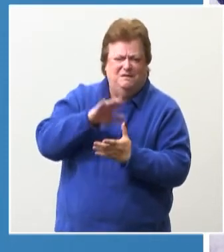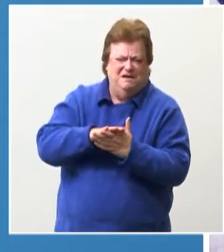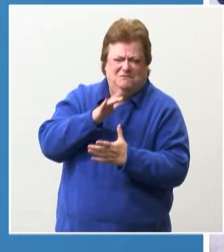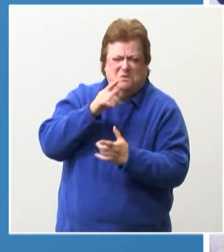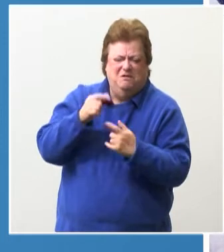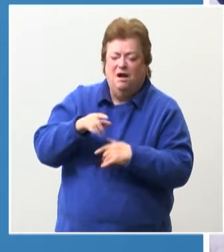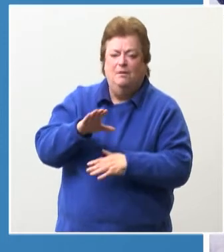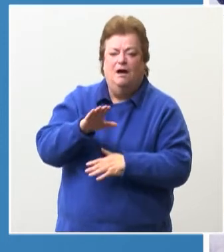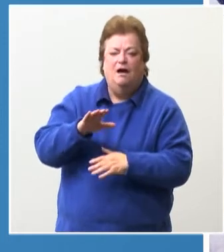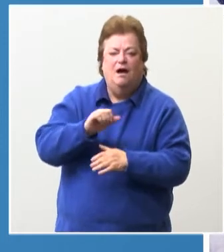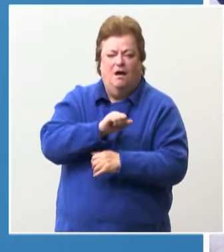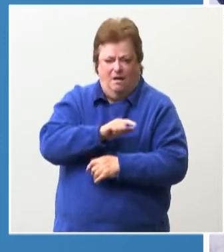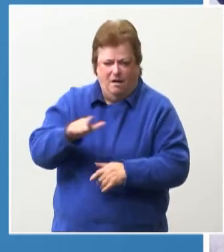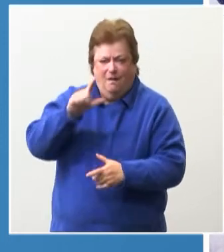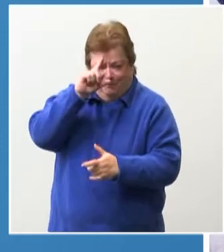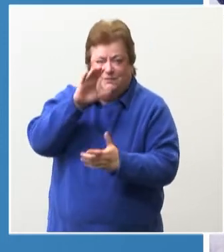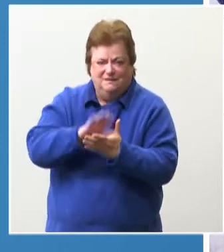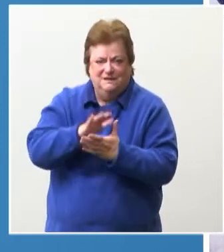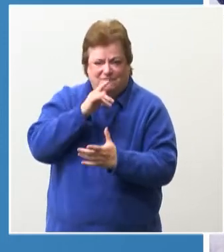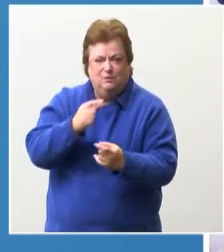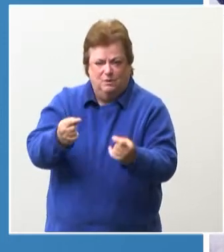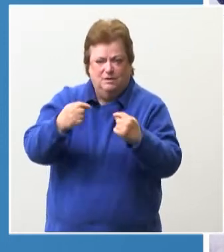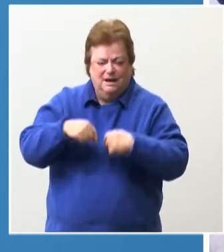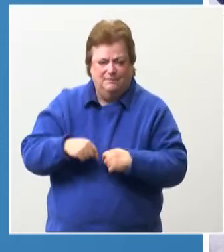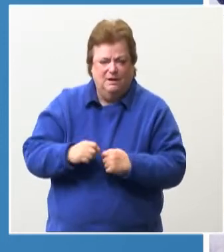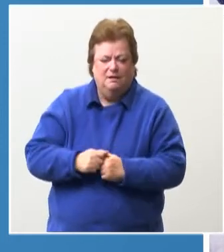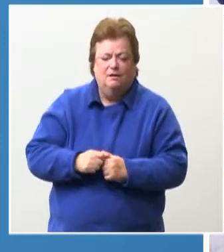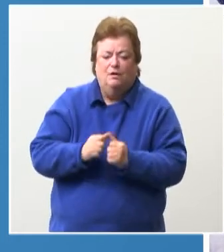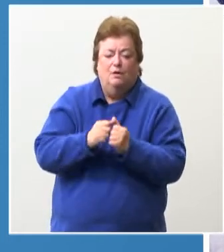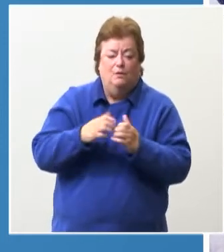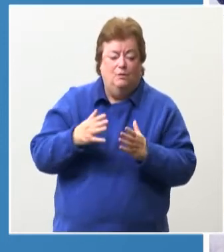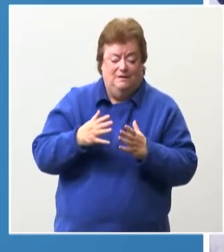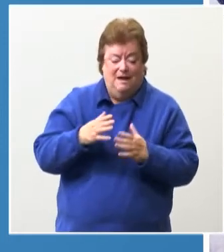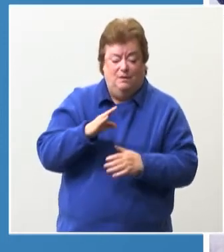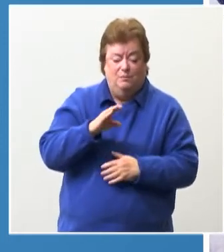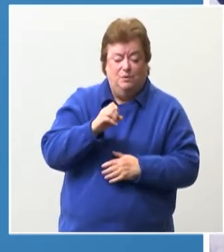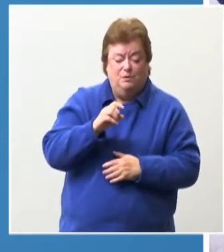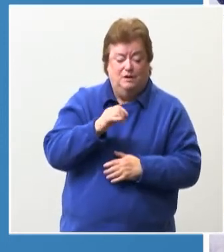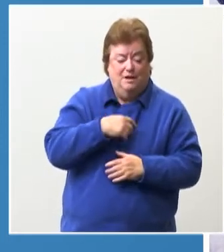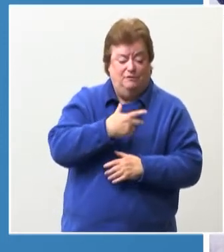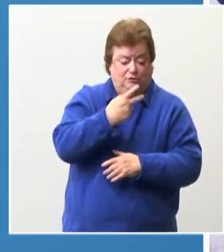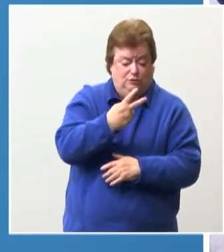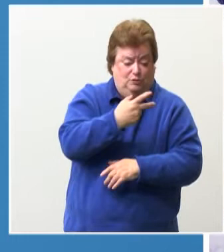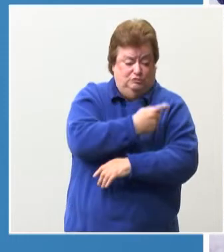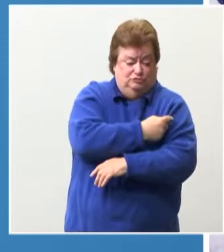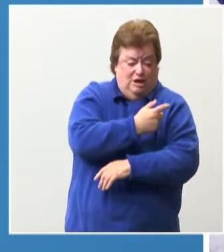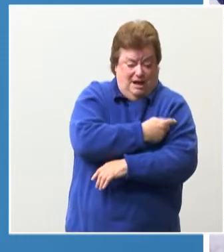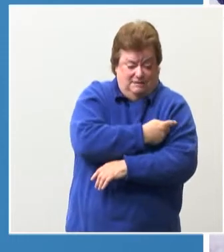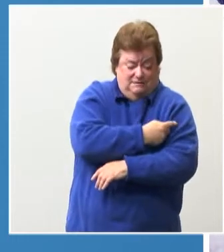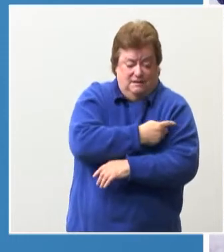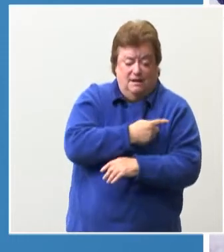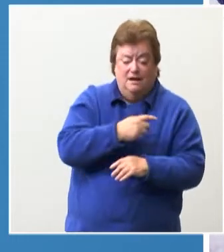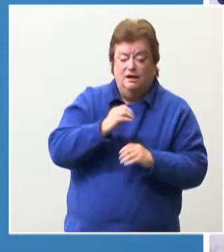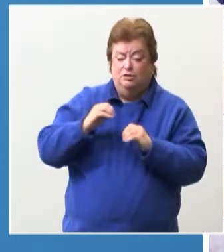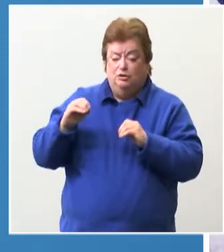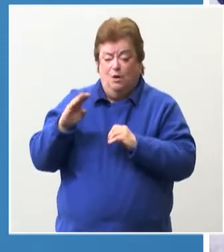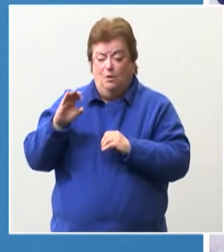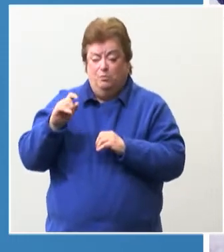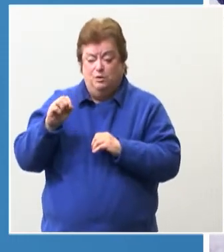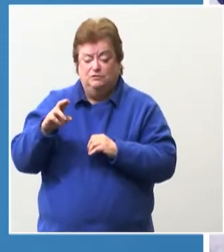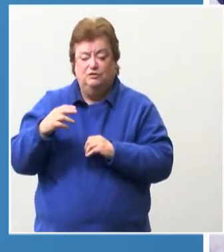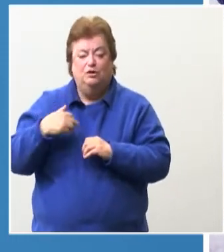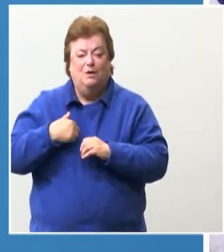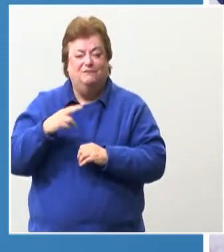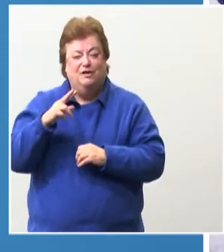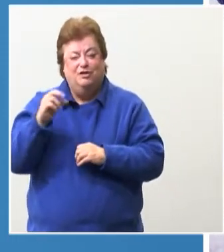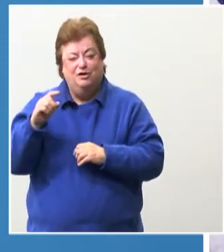what we do know is that without a booster, with 2 shots but no booster, you're 30 to 40% effective against